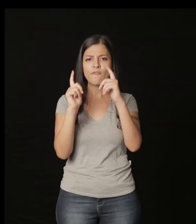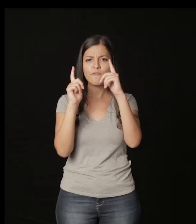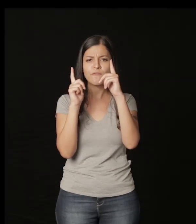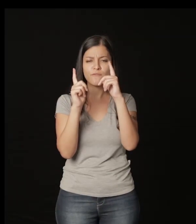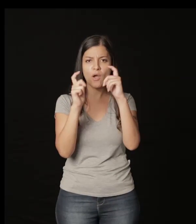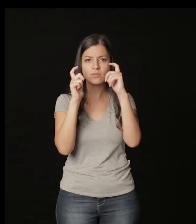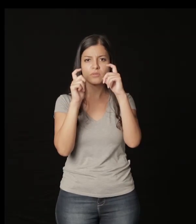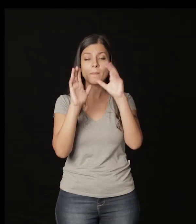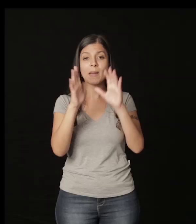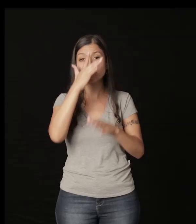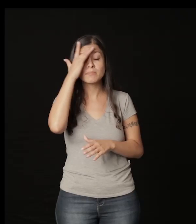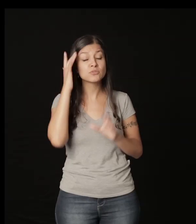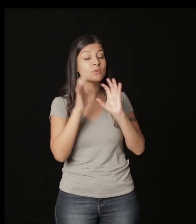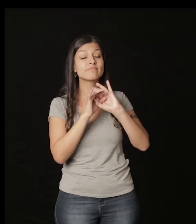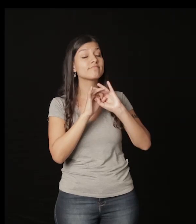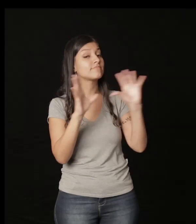the